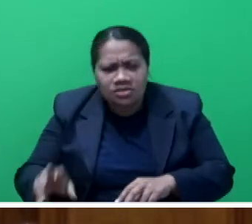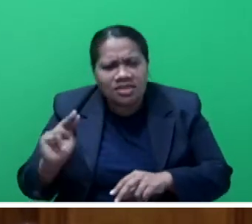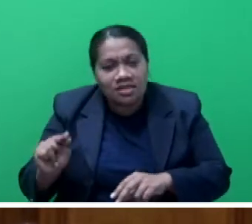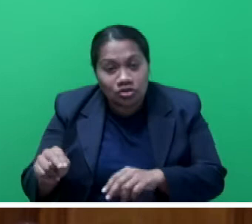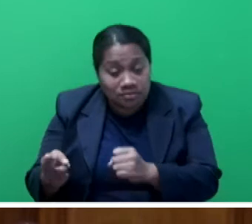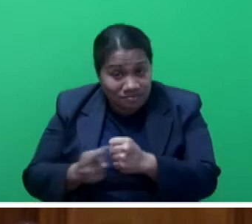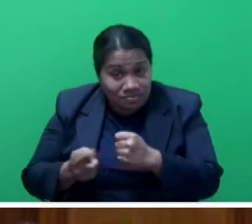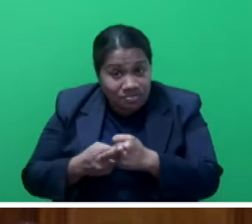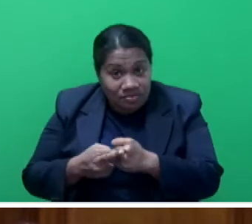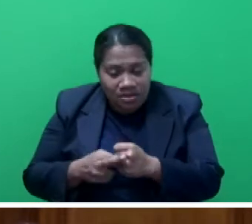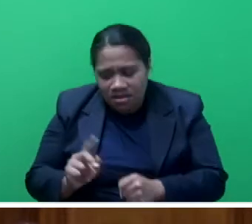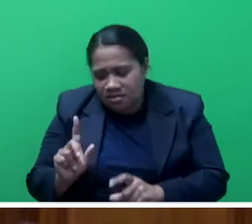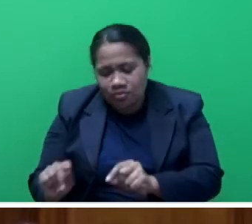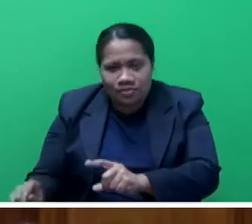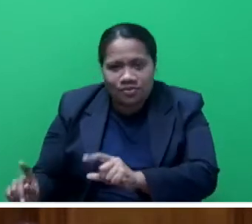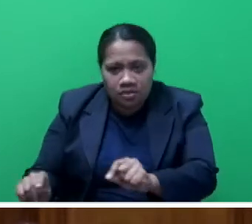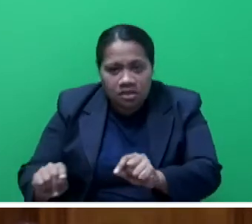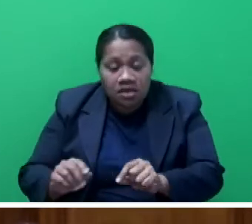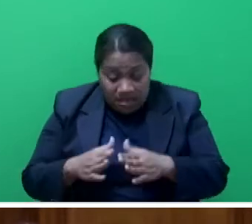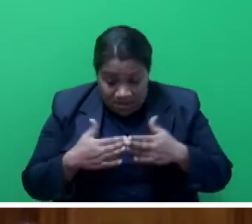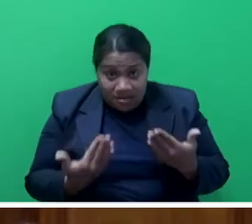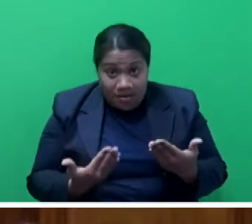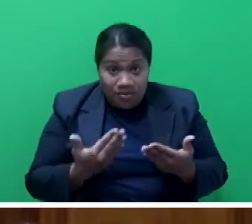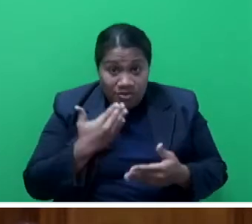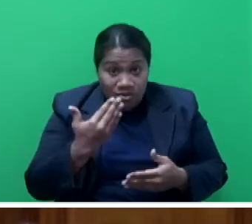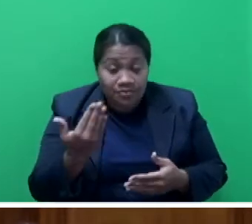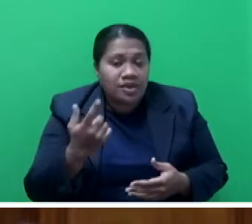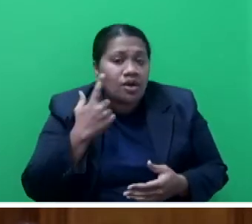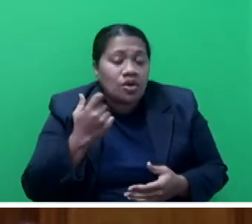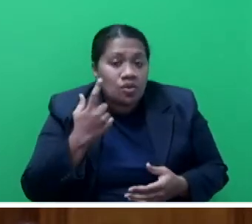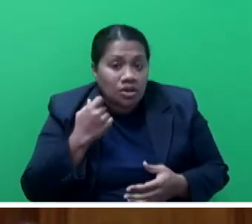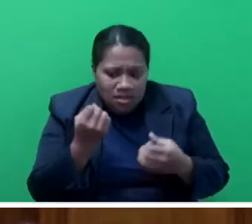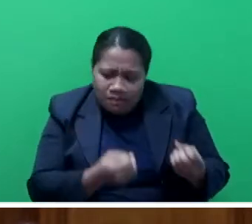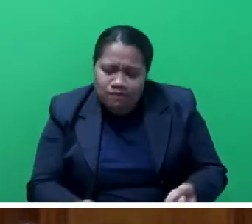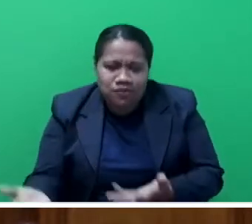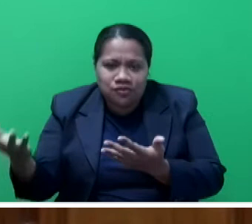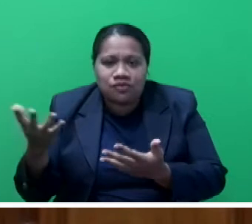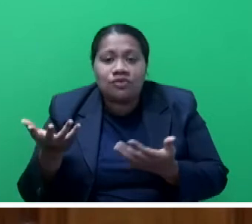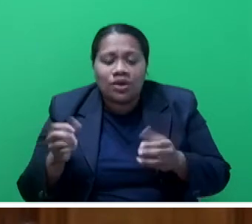and attend to them. And as we speak now, water supply has been restored at Lomanikoro village.